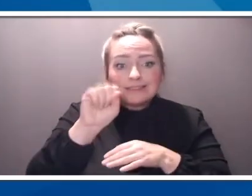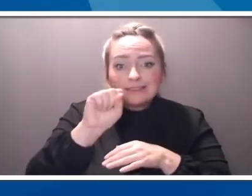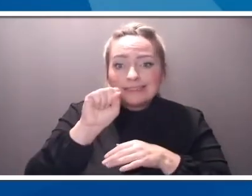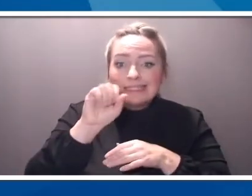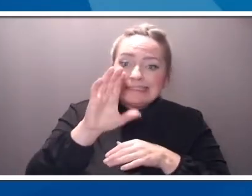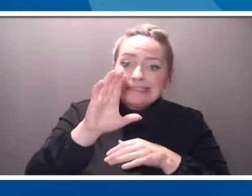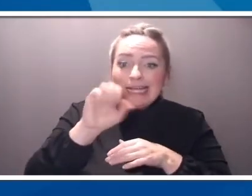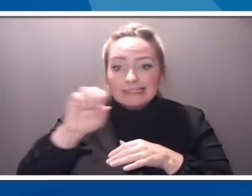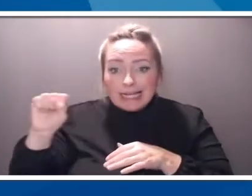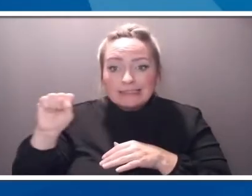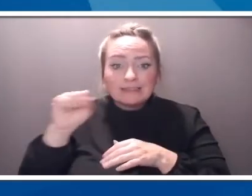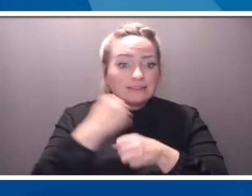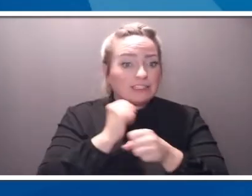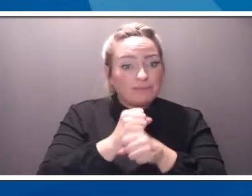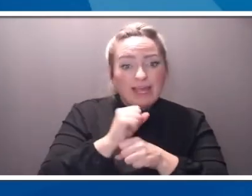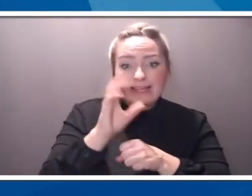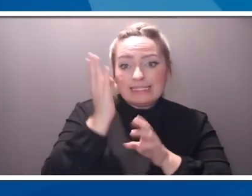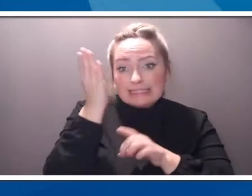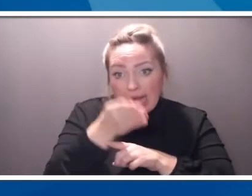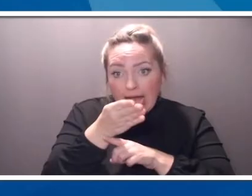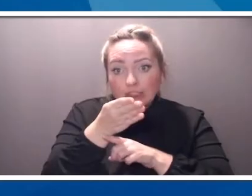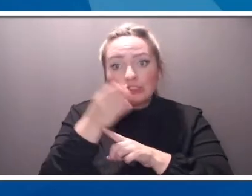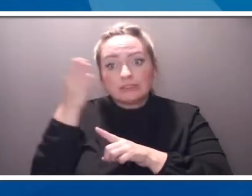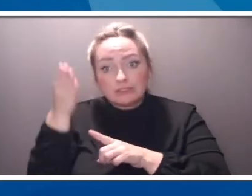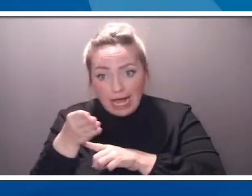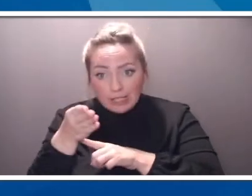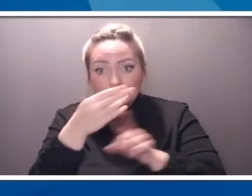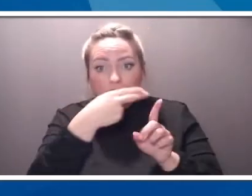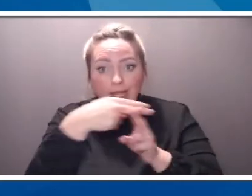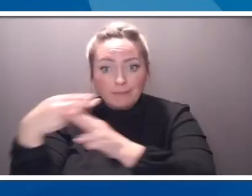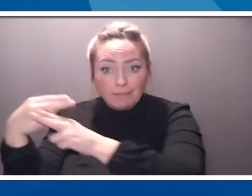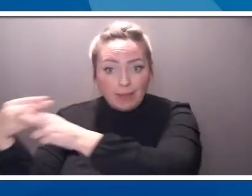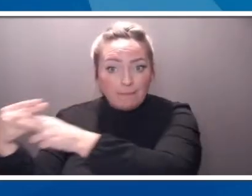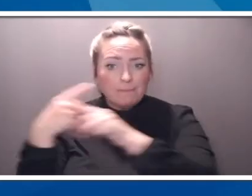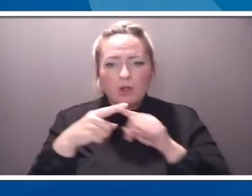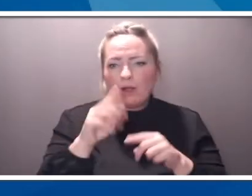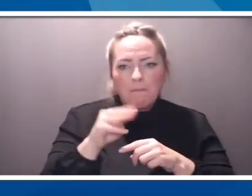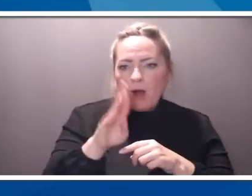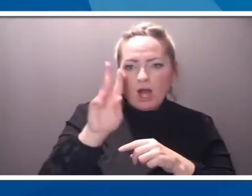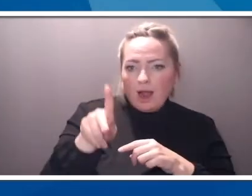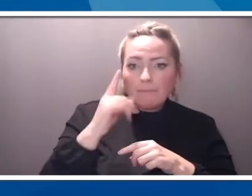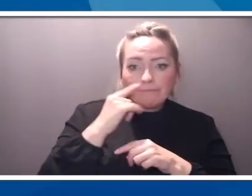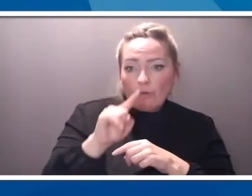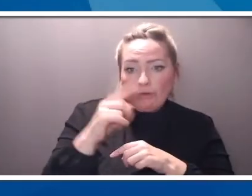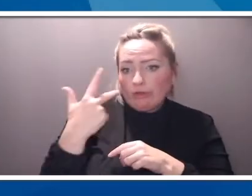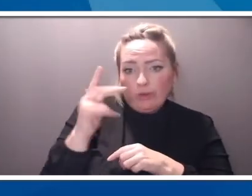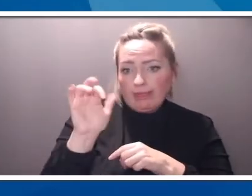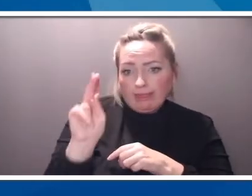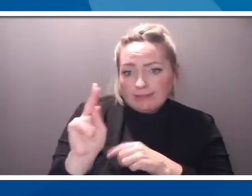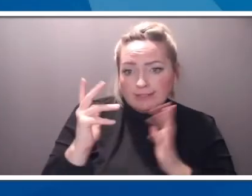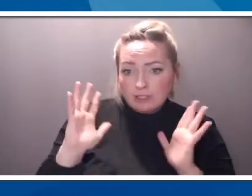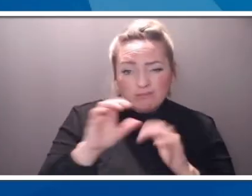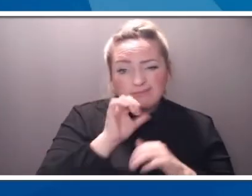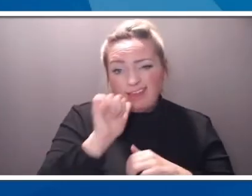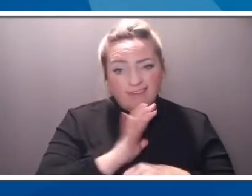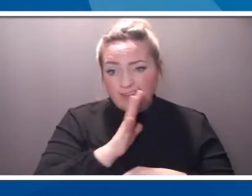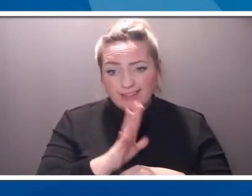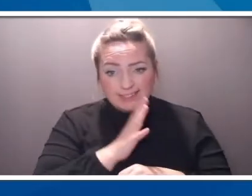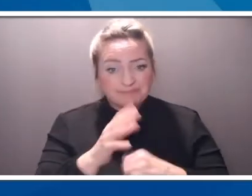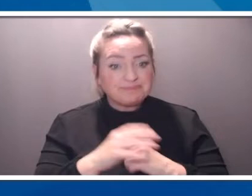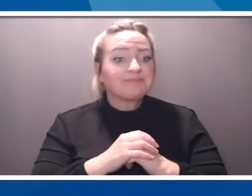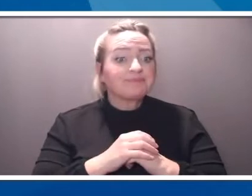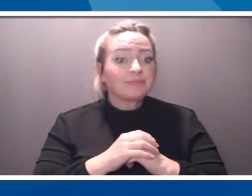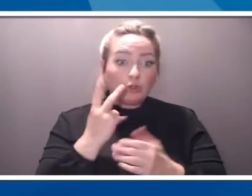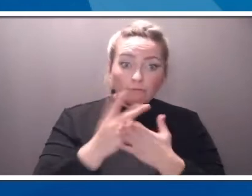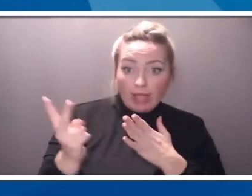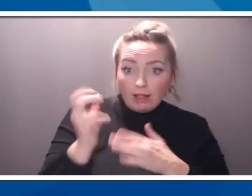Maybe I'm using CSS to kind of create that slash between them. But I basically just mark them up as 3 links,